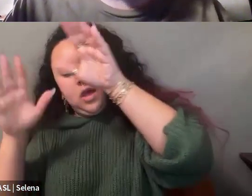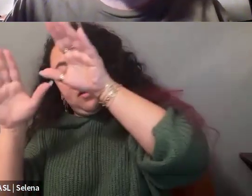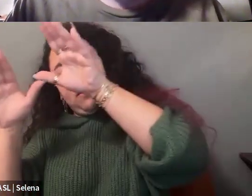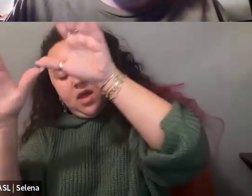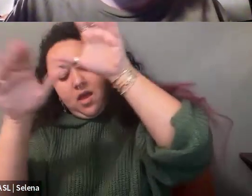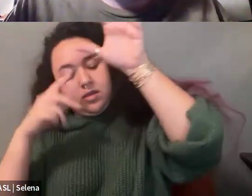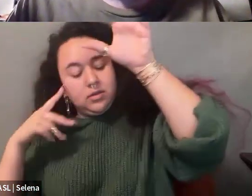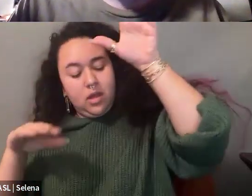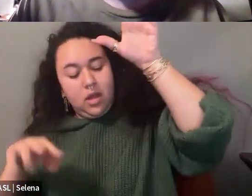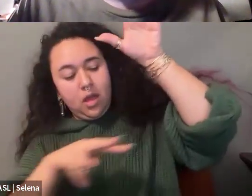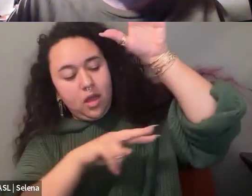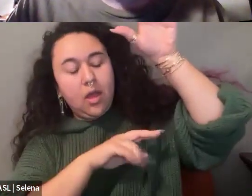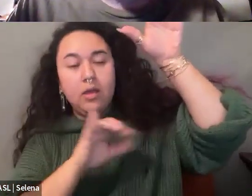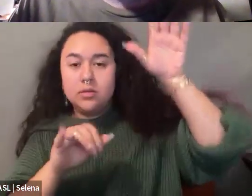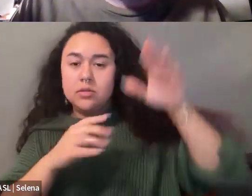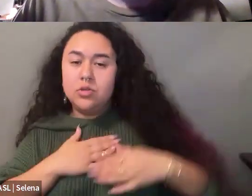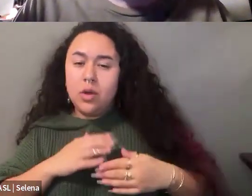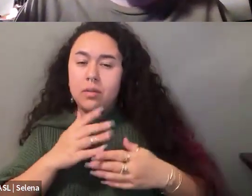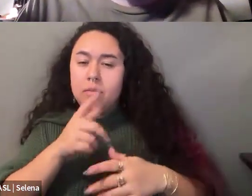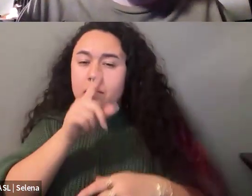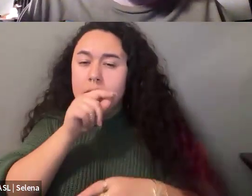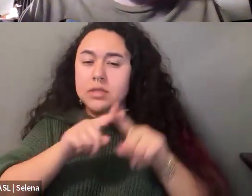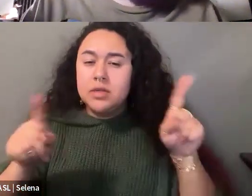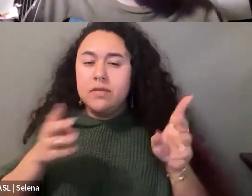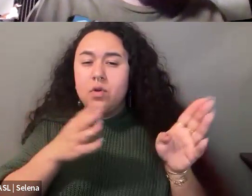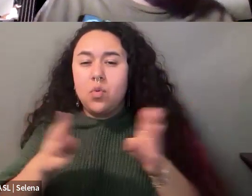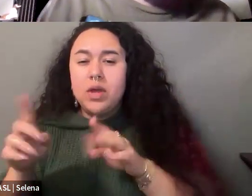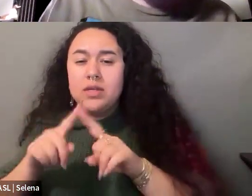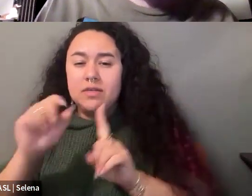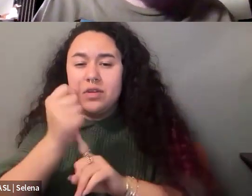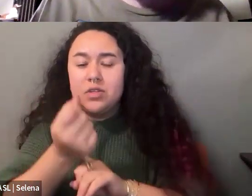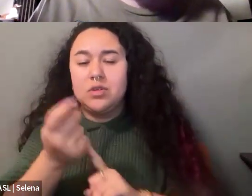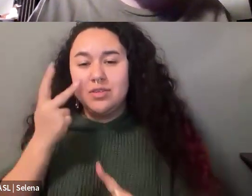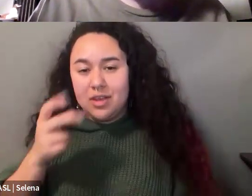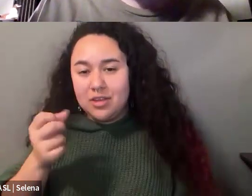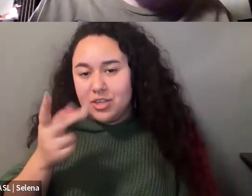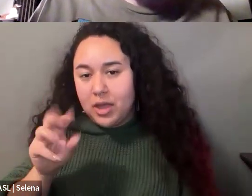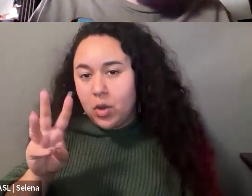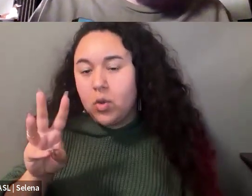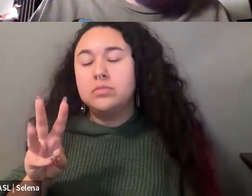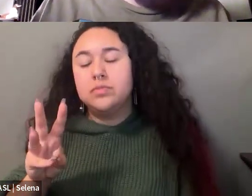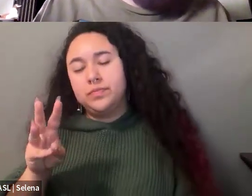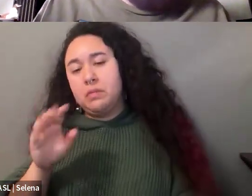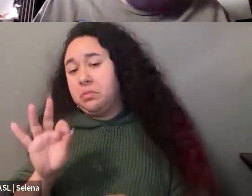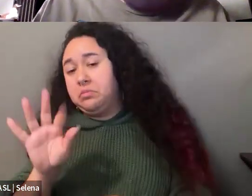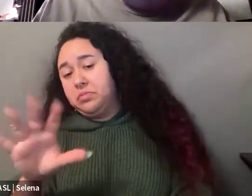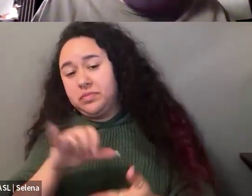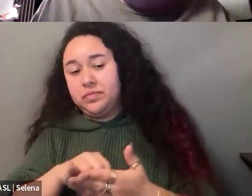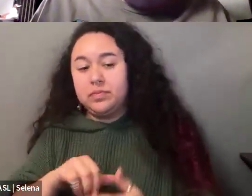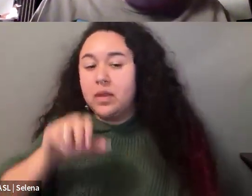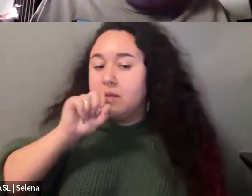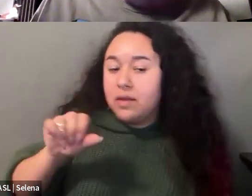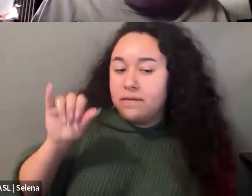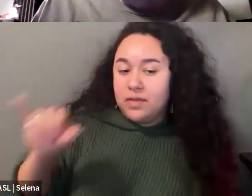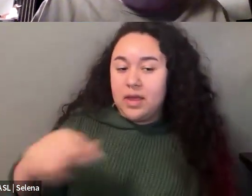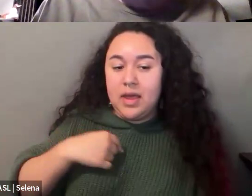it's amazing to be able to enjoy birds in all these different kinds of situations. So just wanted to throw that out there. I love that. I